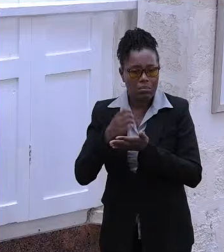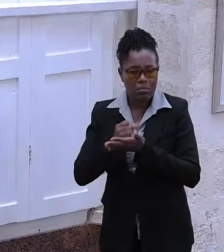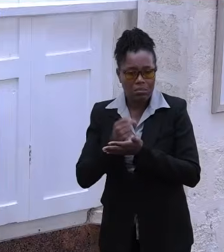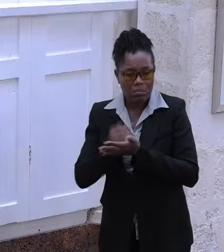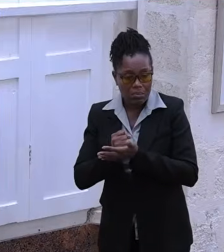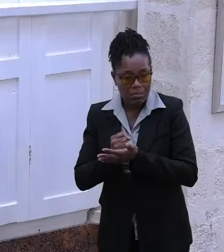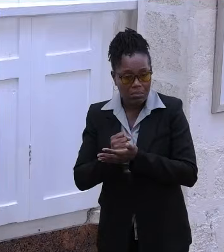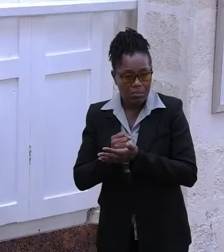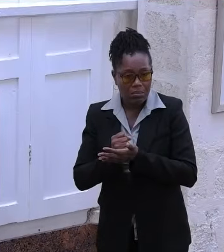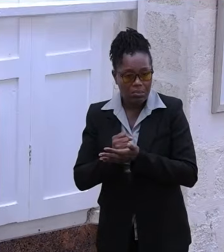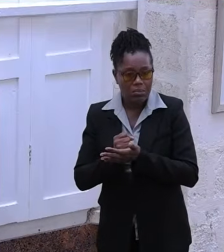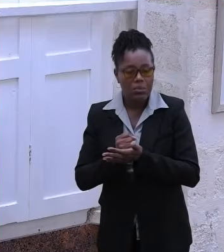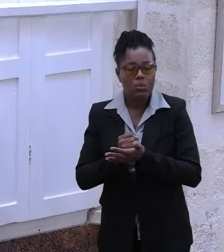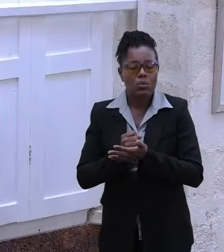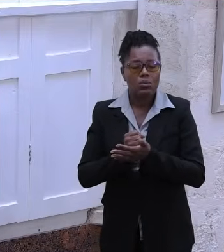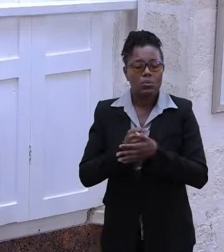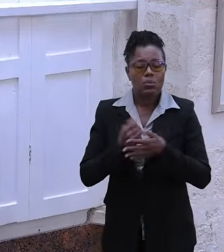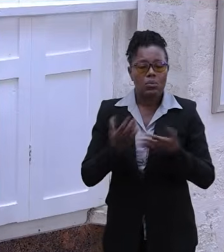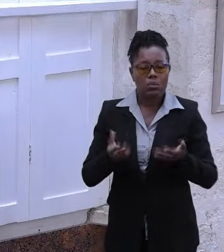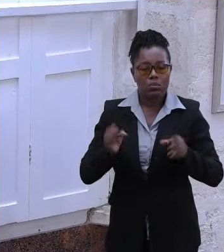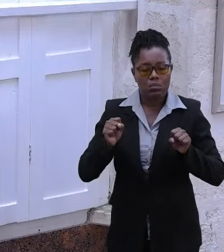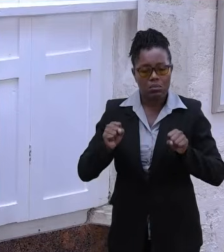to properly